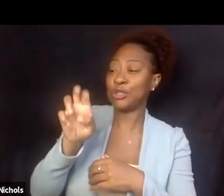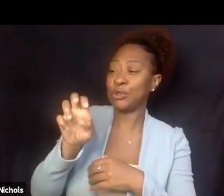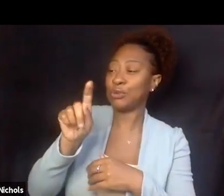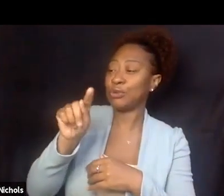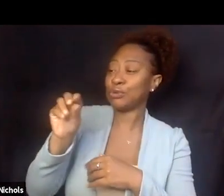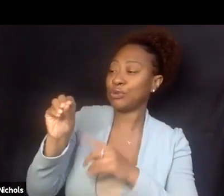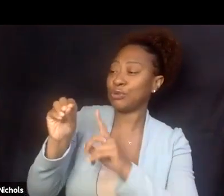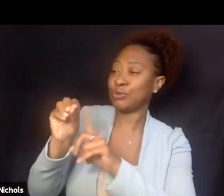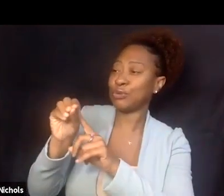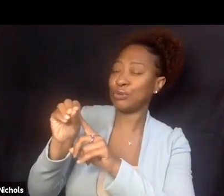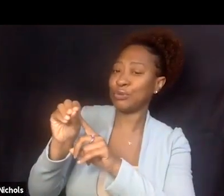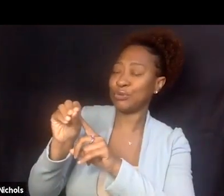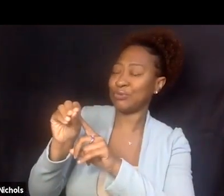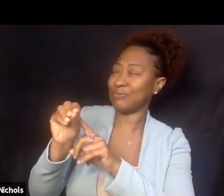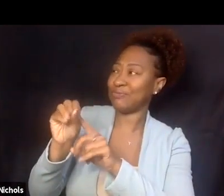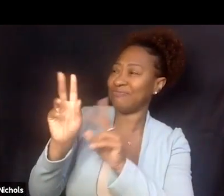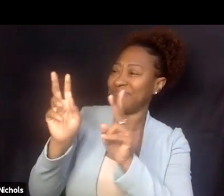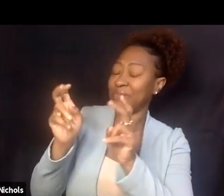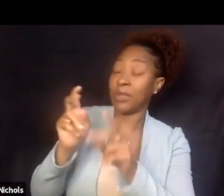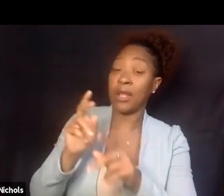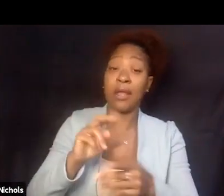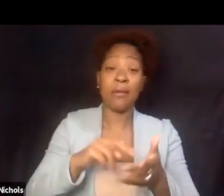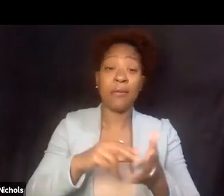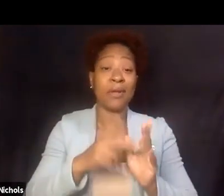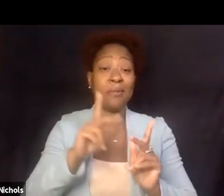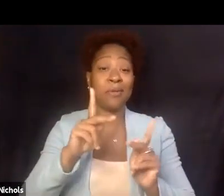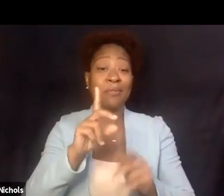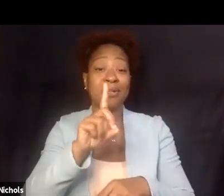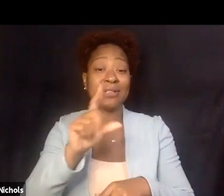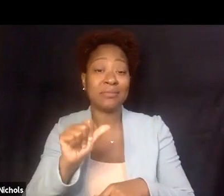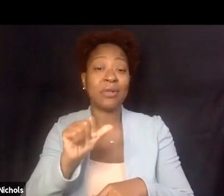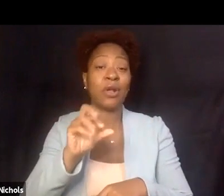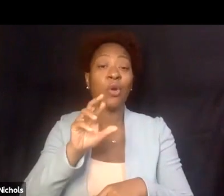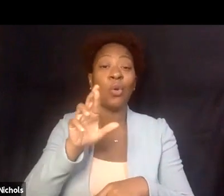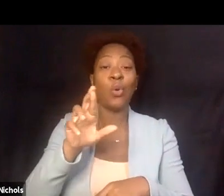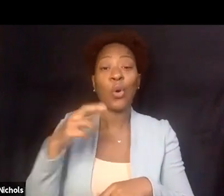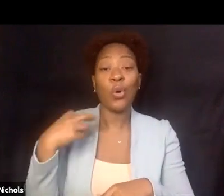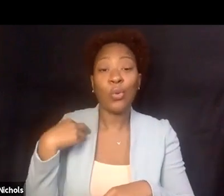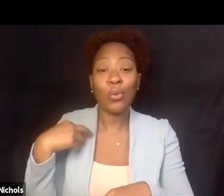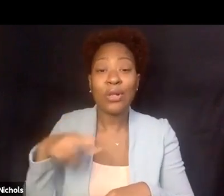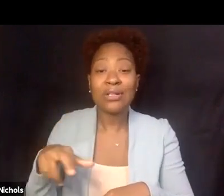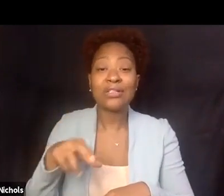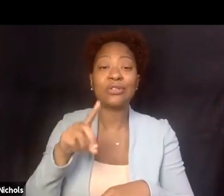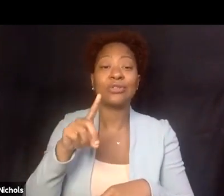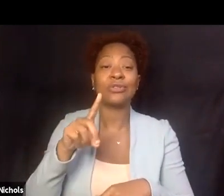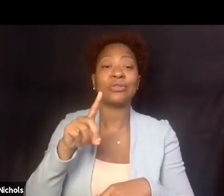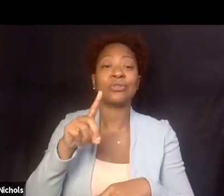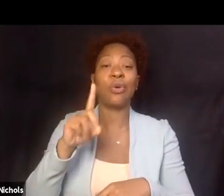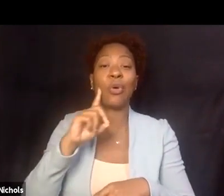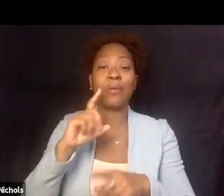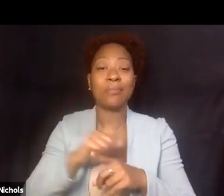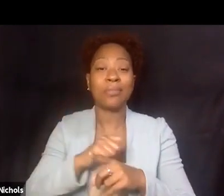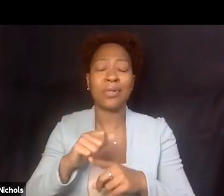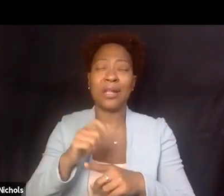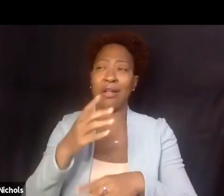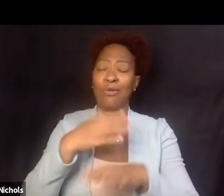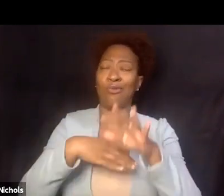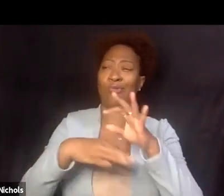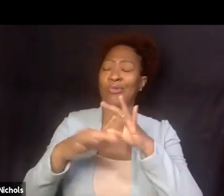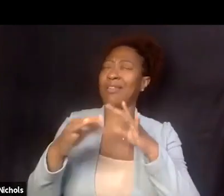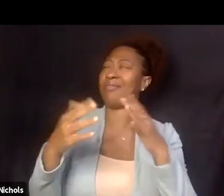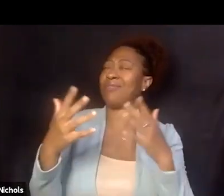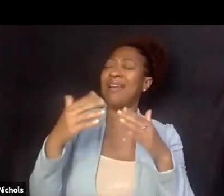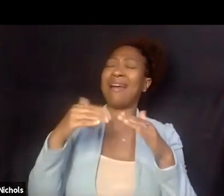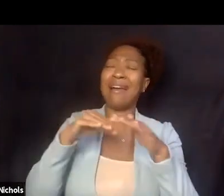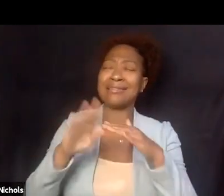here is people's disabilities or religious practices rather than access into our courses. And